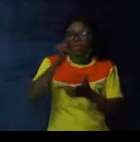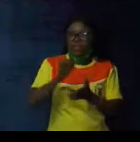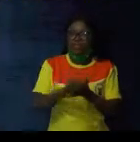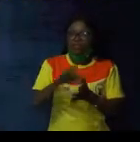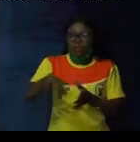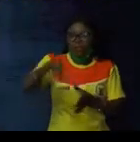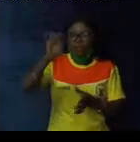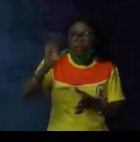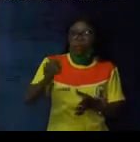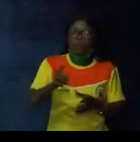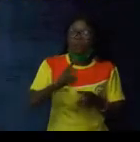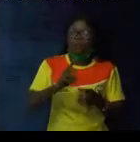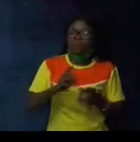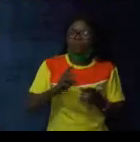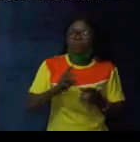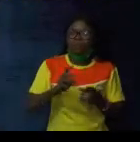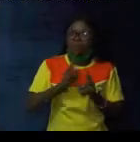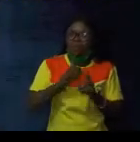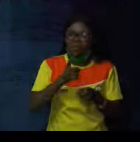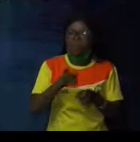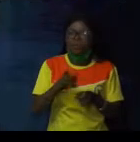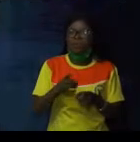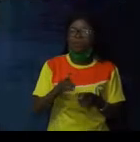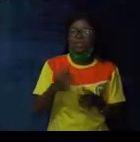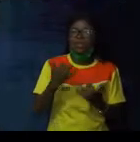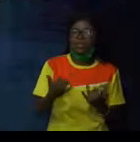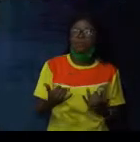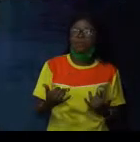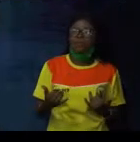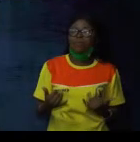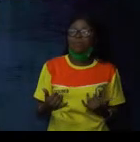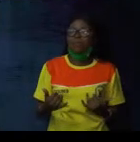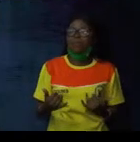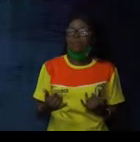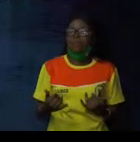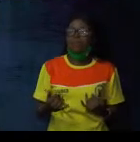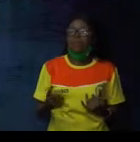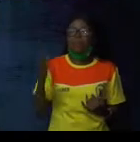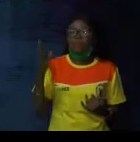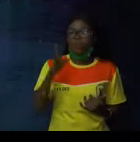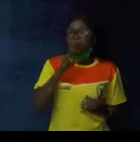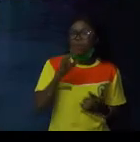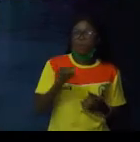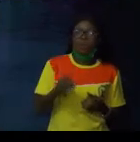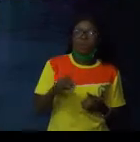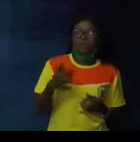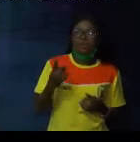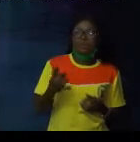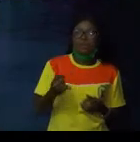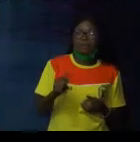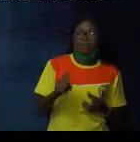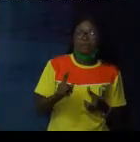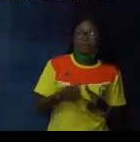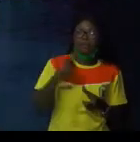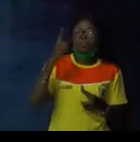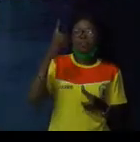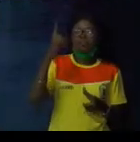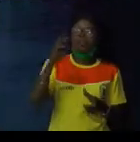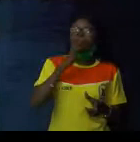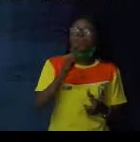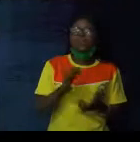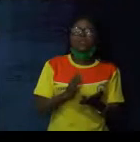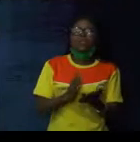All right, I believe you've selected your answer by now. The correct option to select here will be the first one. The higher